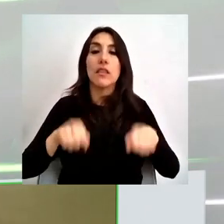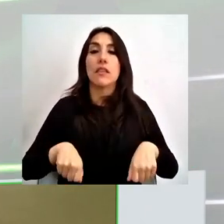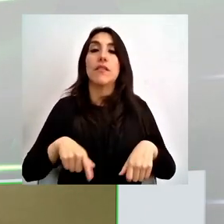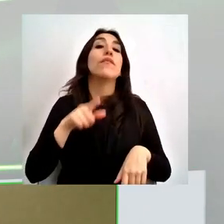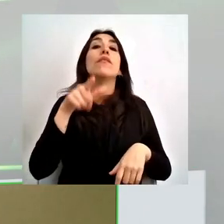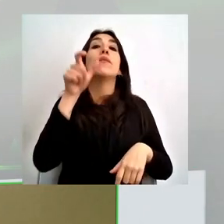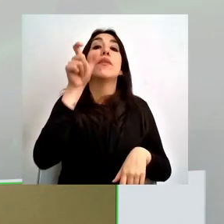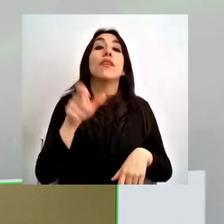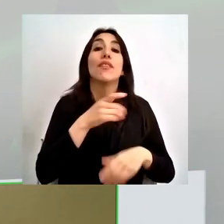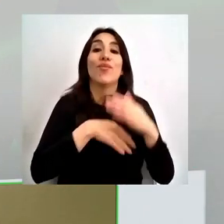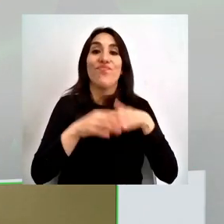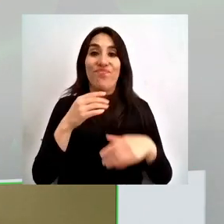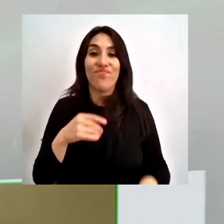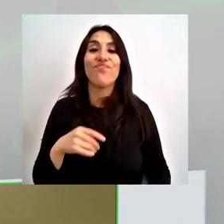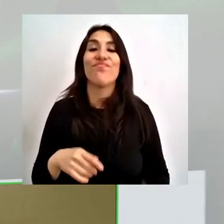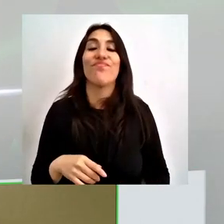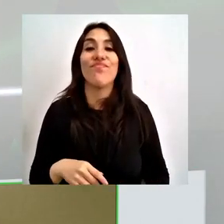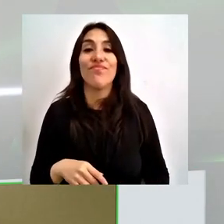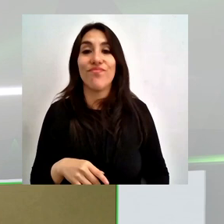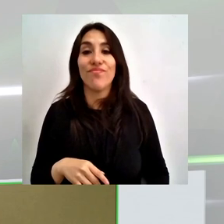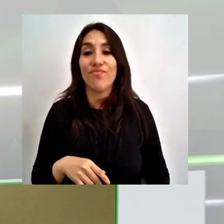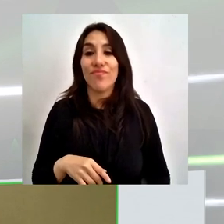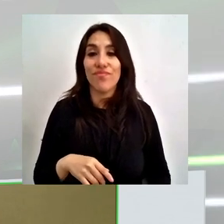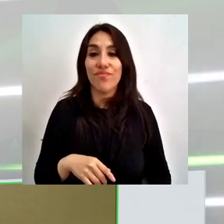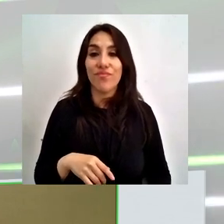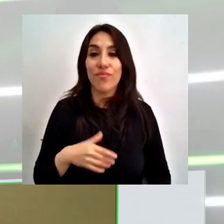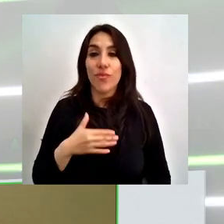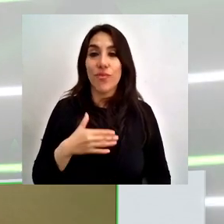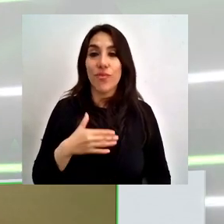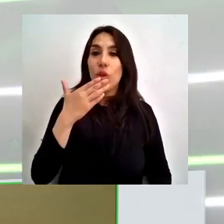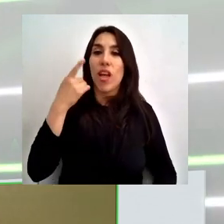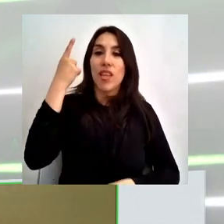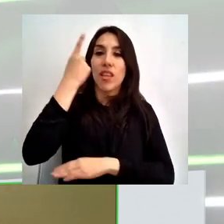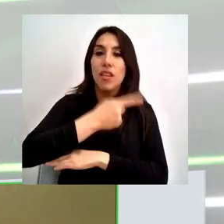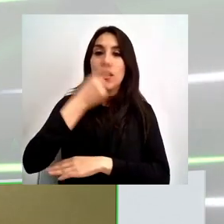people with disabilities, and we wish you an excellent day.